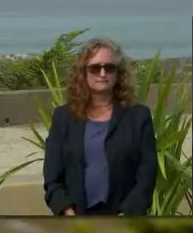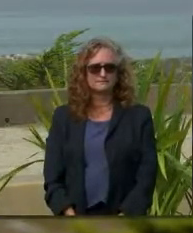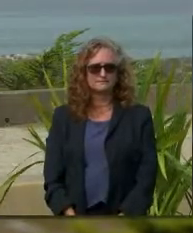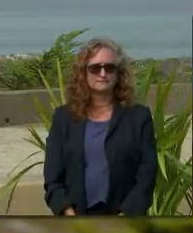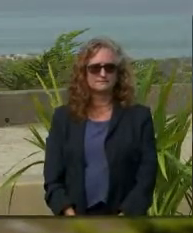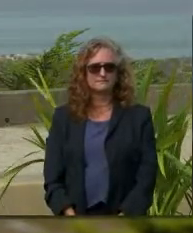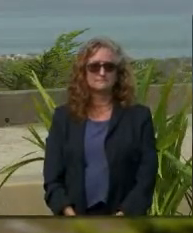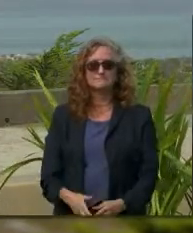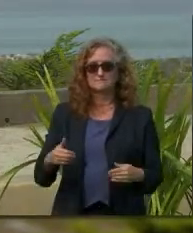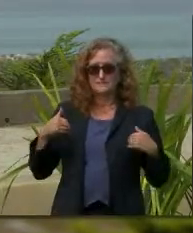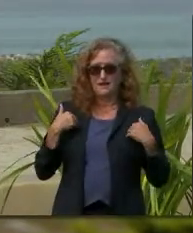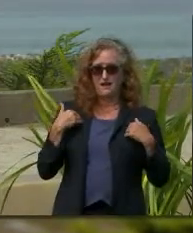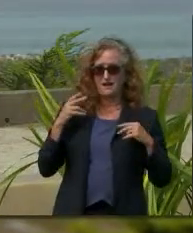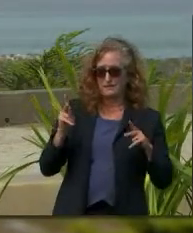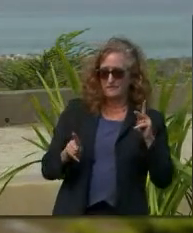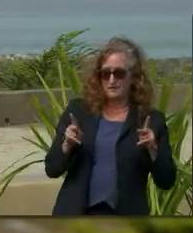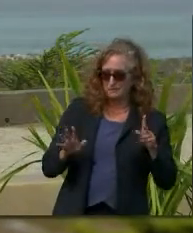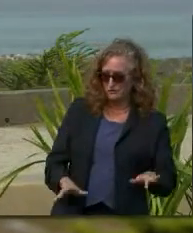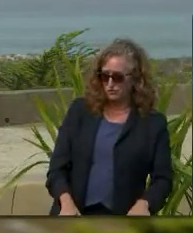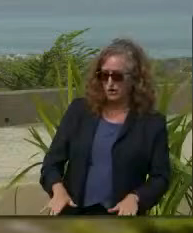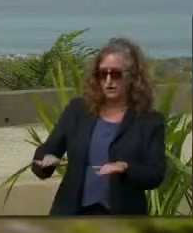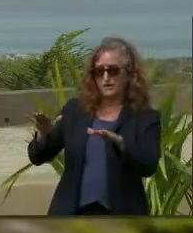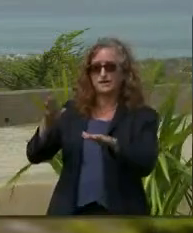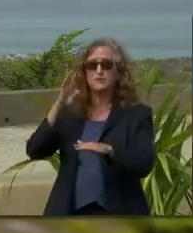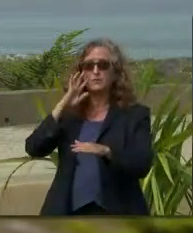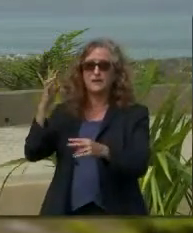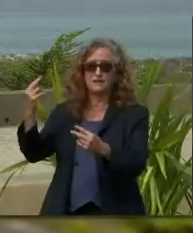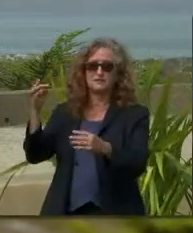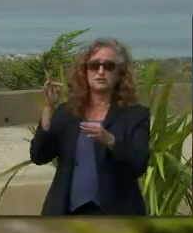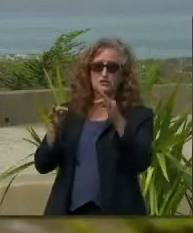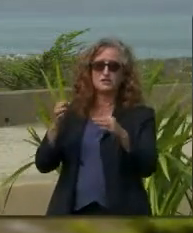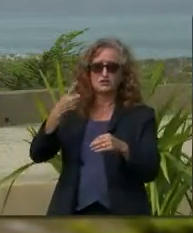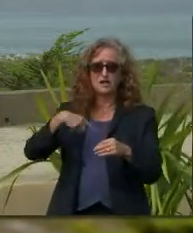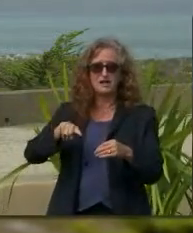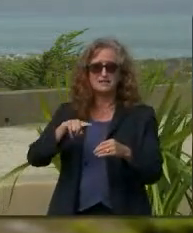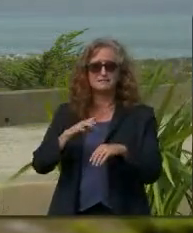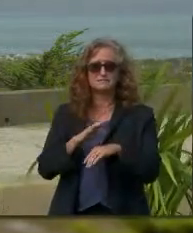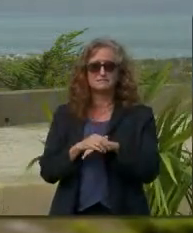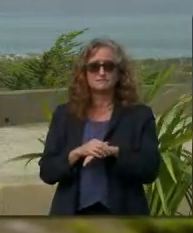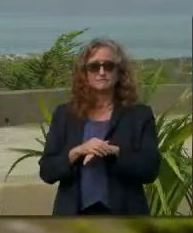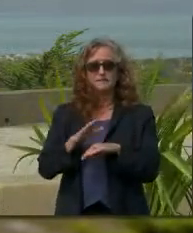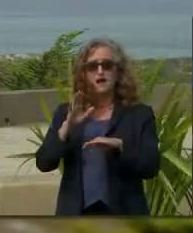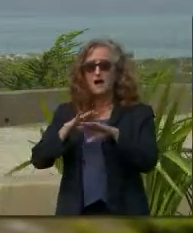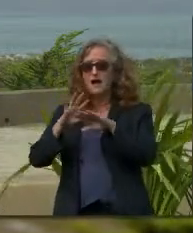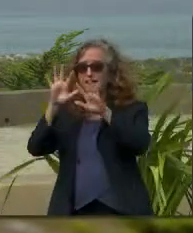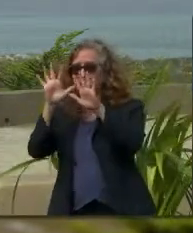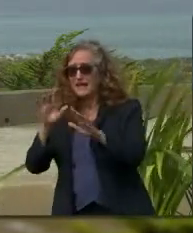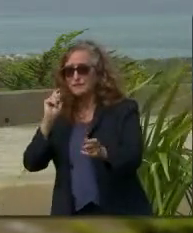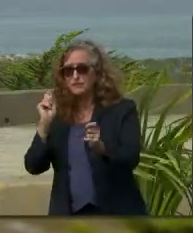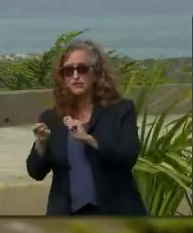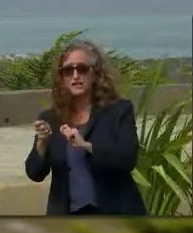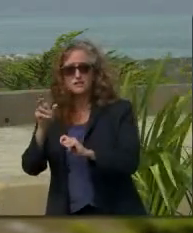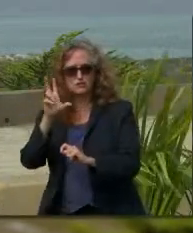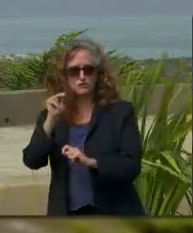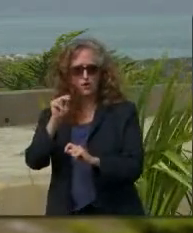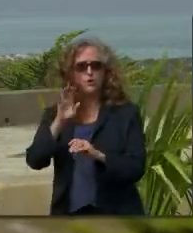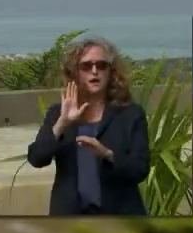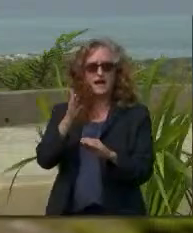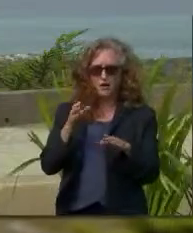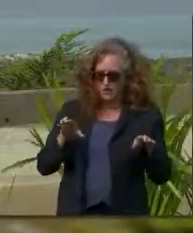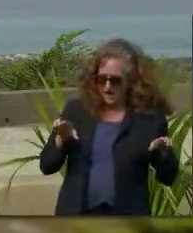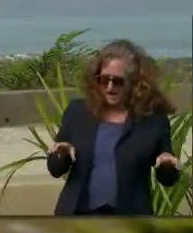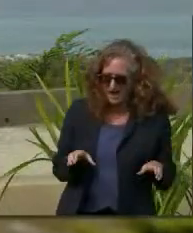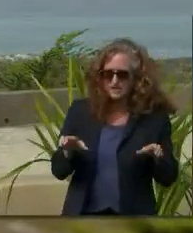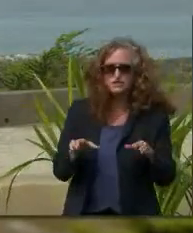Future generations will judge us not on the fact of climate change, but what we've done to tackle it. I am so proud